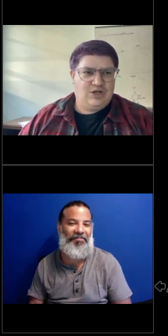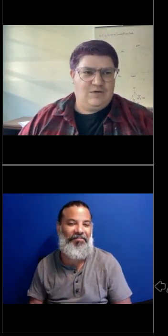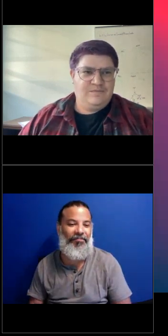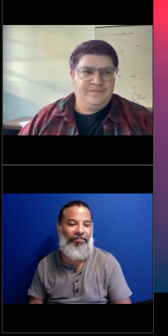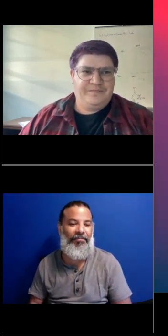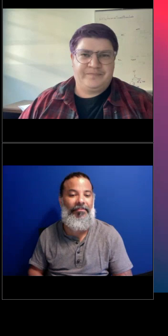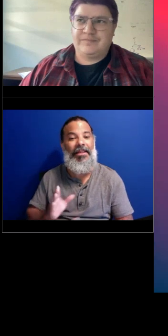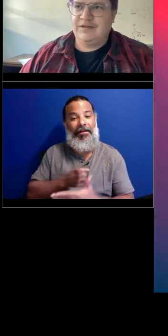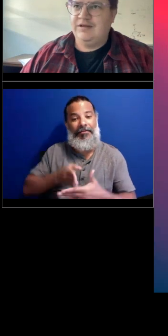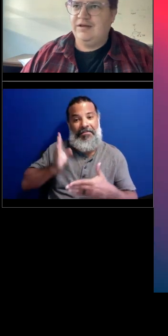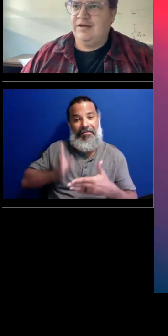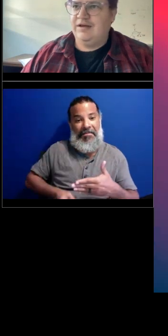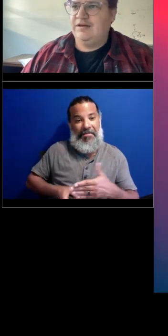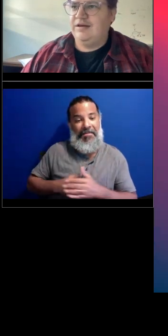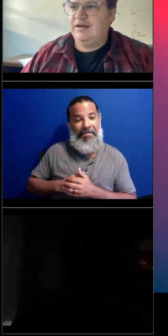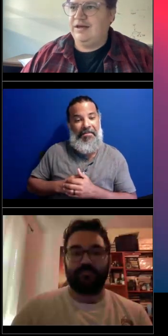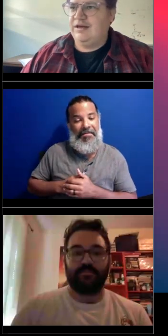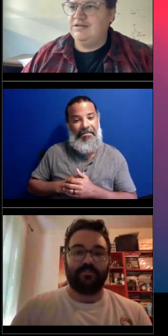end the show